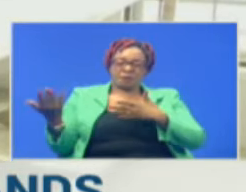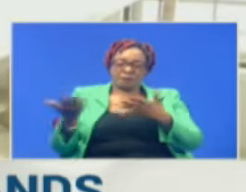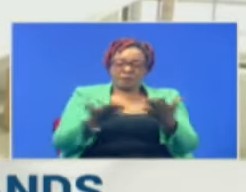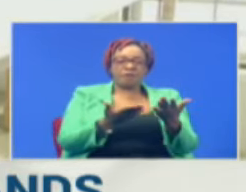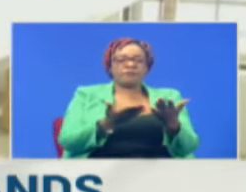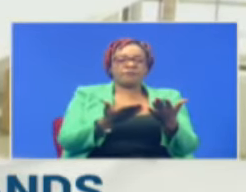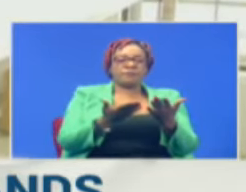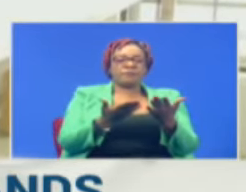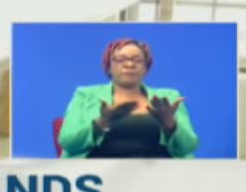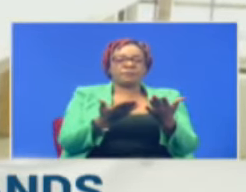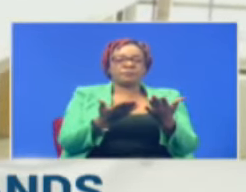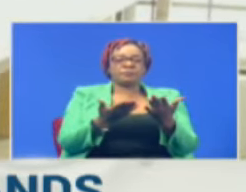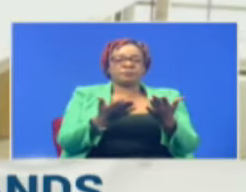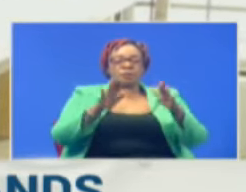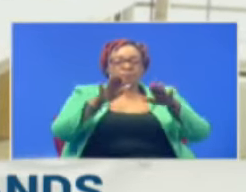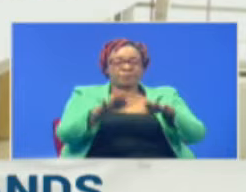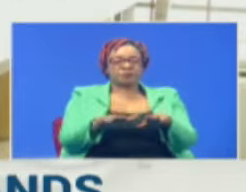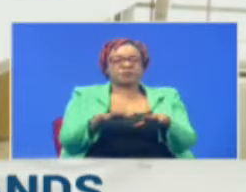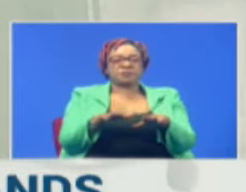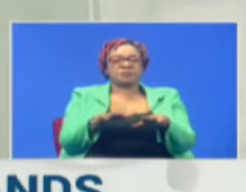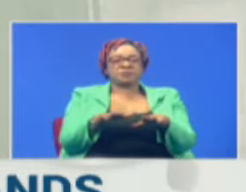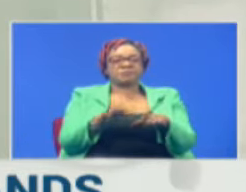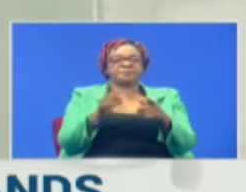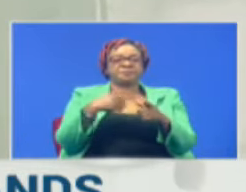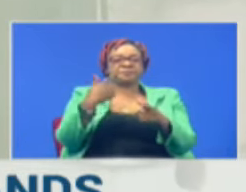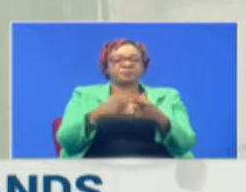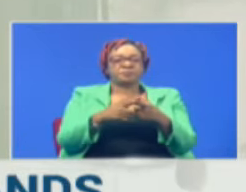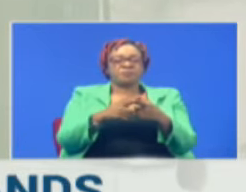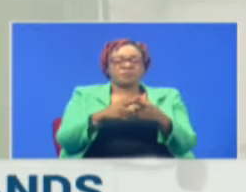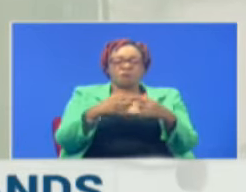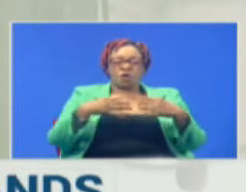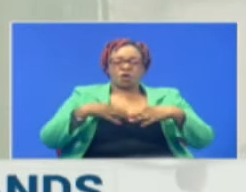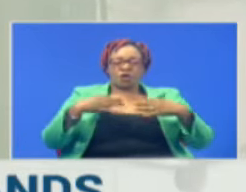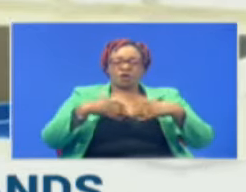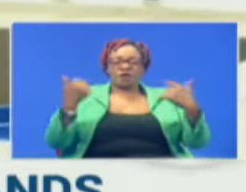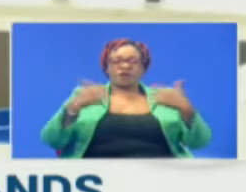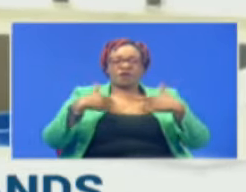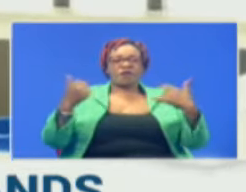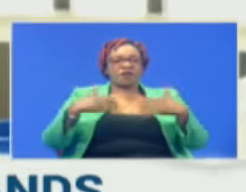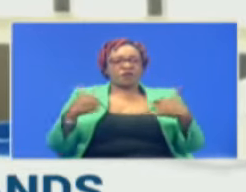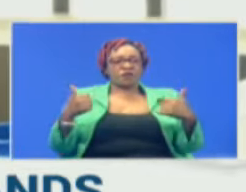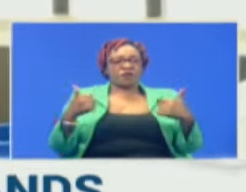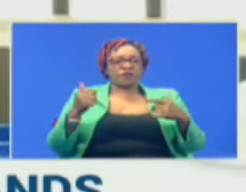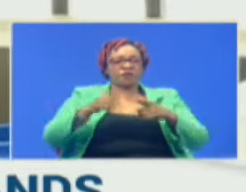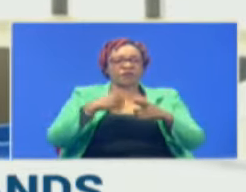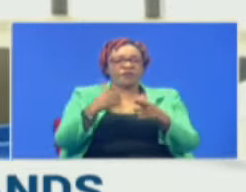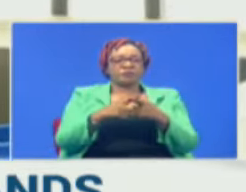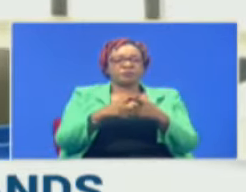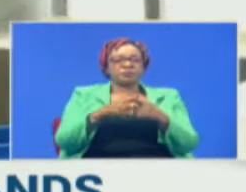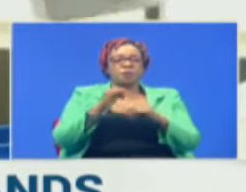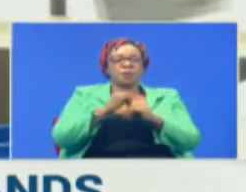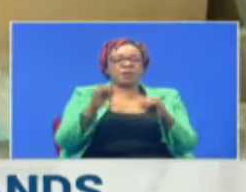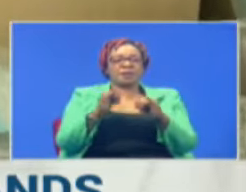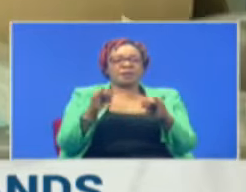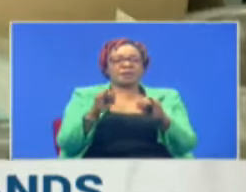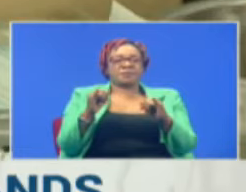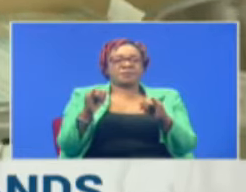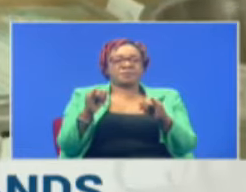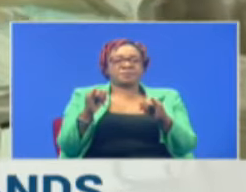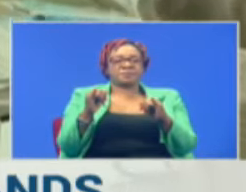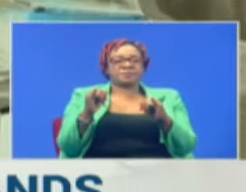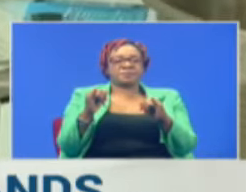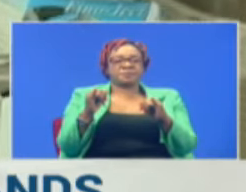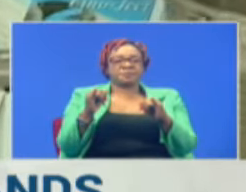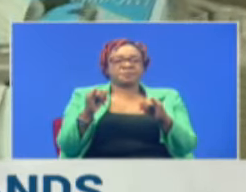clean, you put it here. So then you undress the body. From there, after undressing, you wash the body. So we have